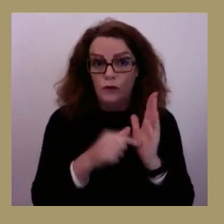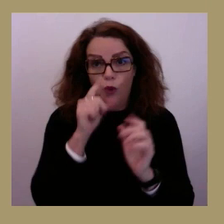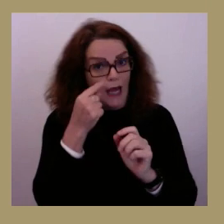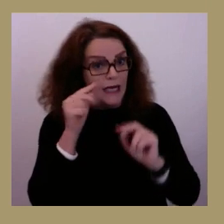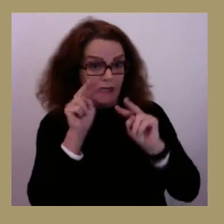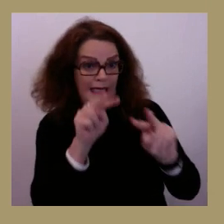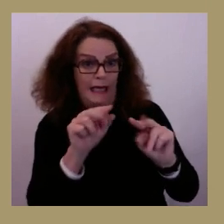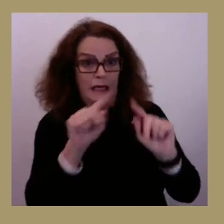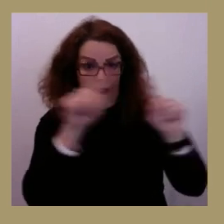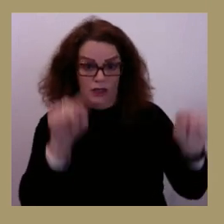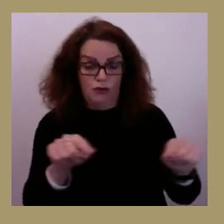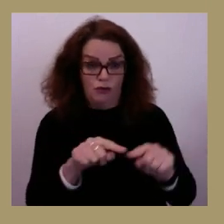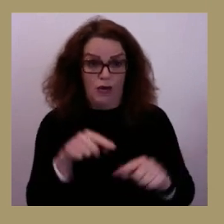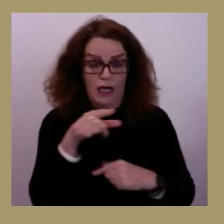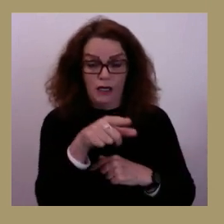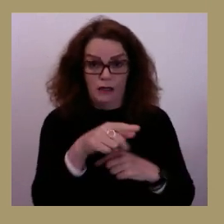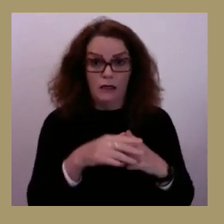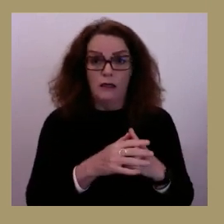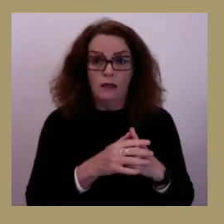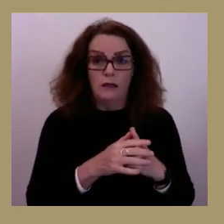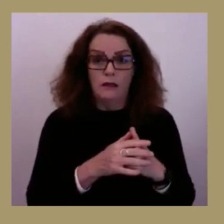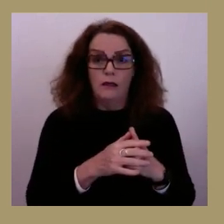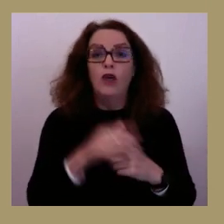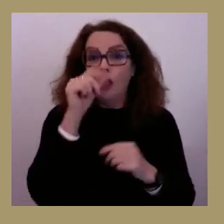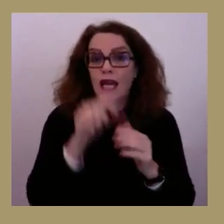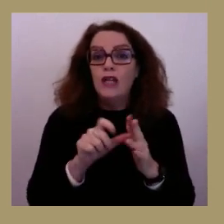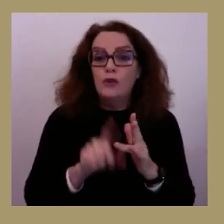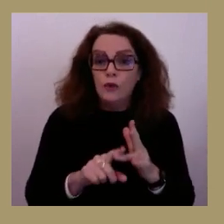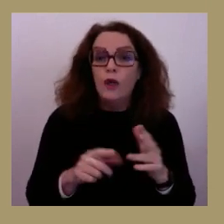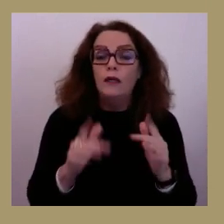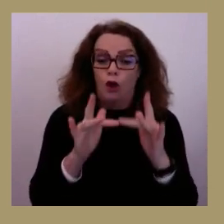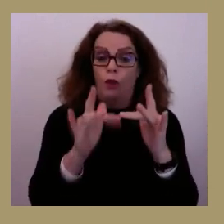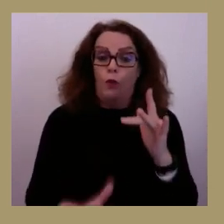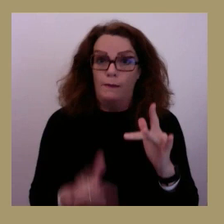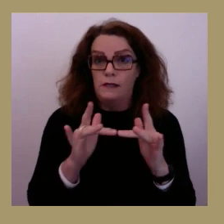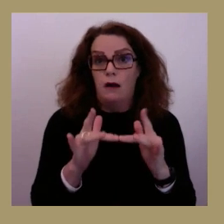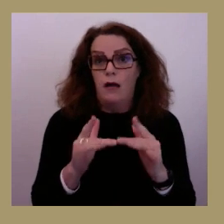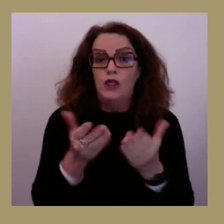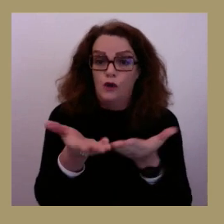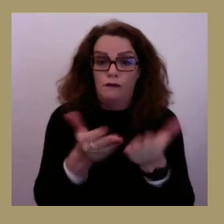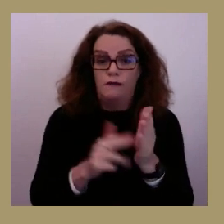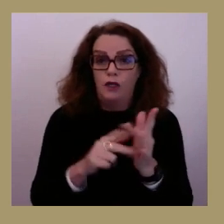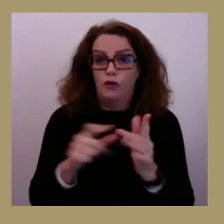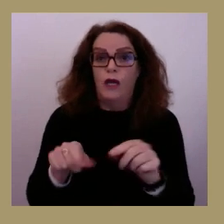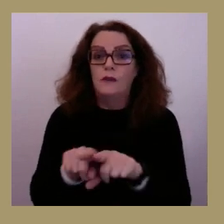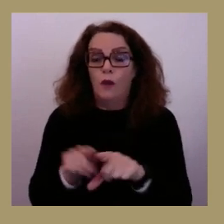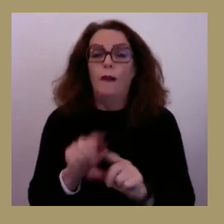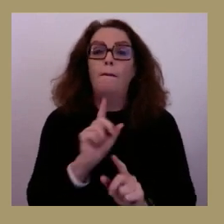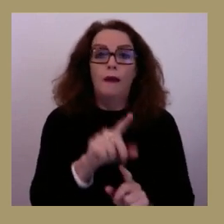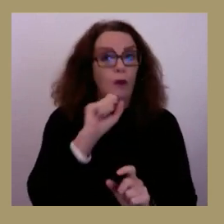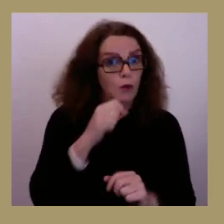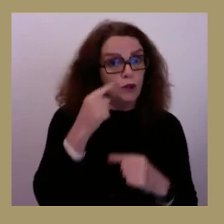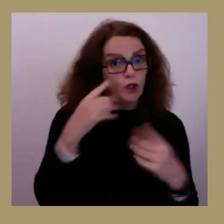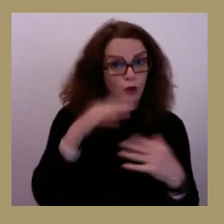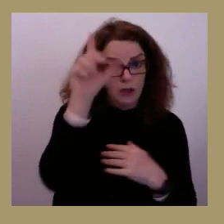that. And you can do that also at the Service Victoria website. But today I'll be showing you how to create one using a smartphone